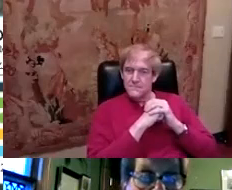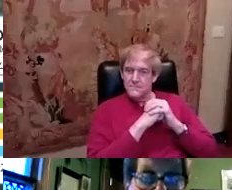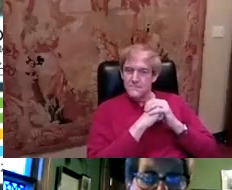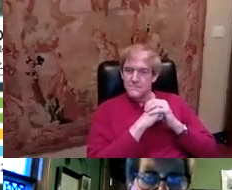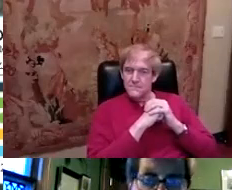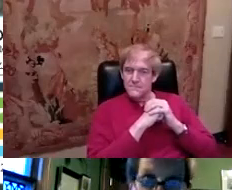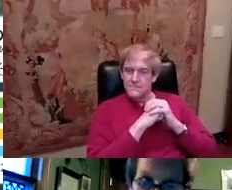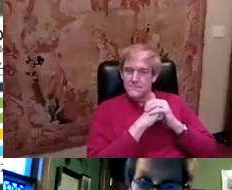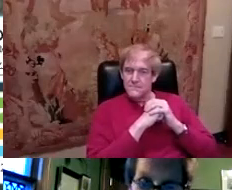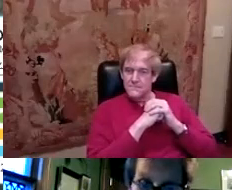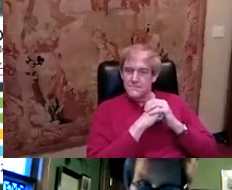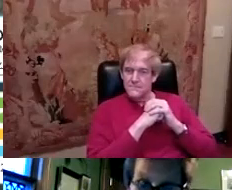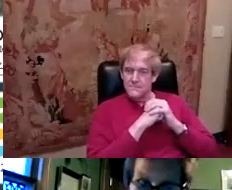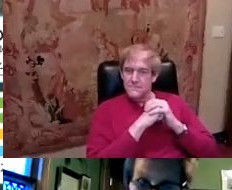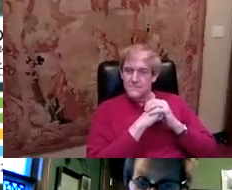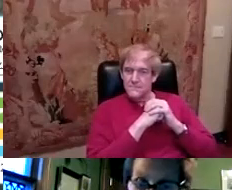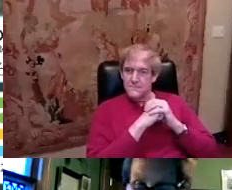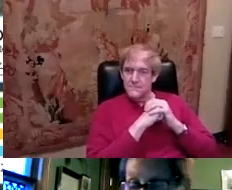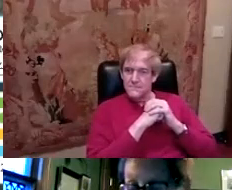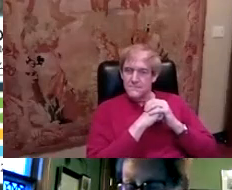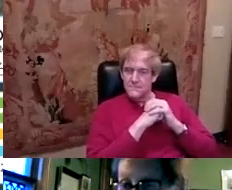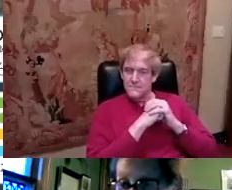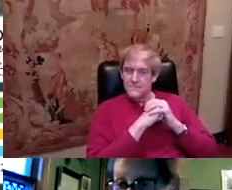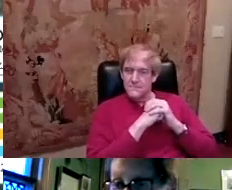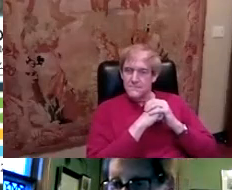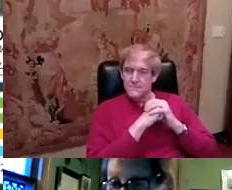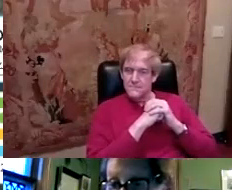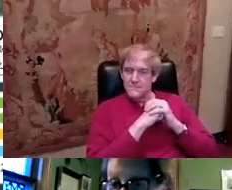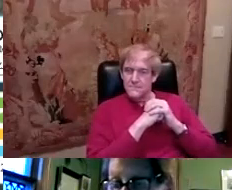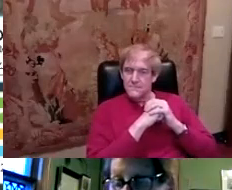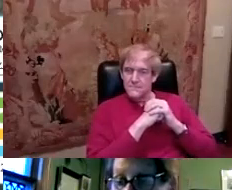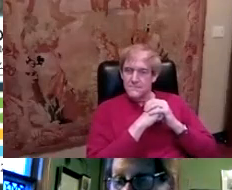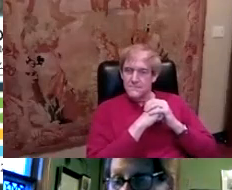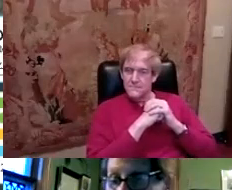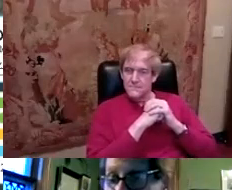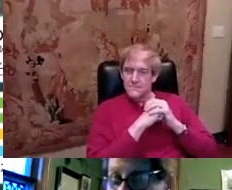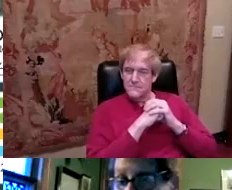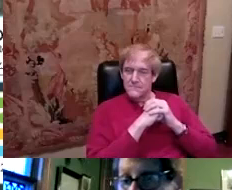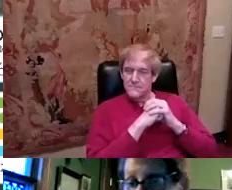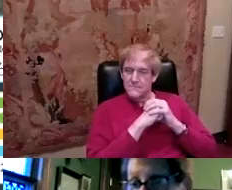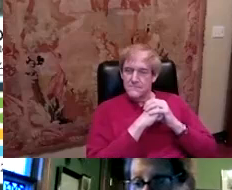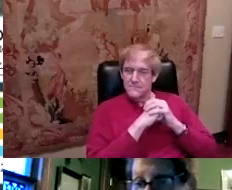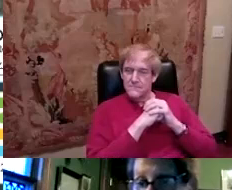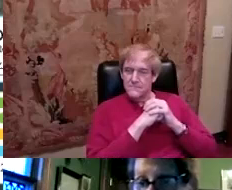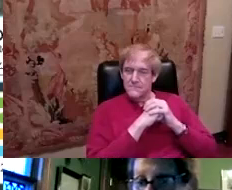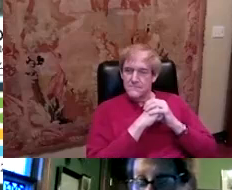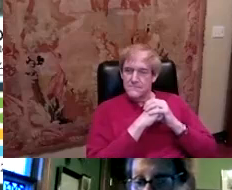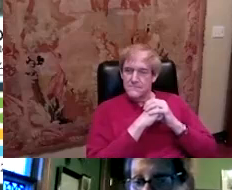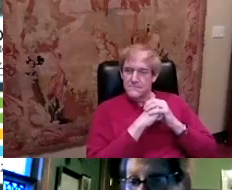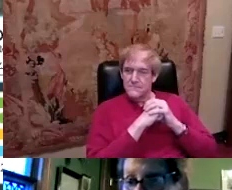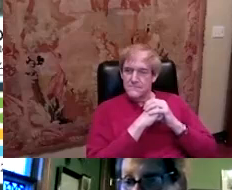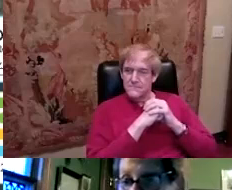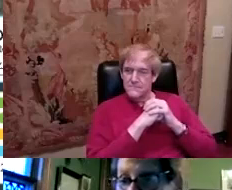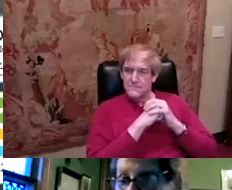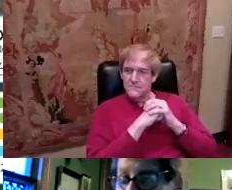back almost to Beach Avenue and past Beach Avenue. And the problem is we don't want